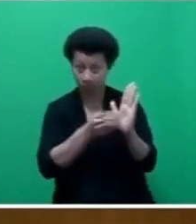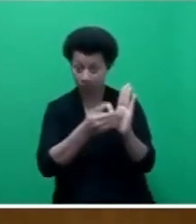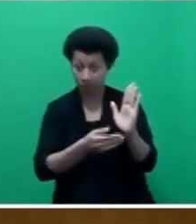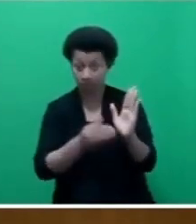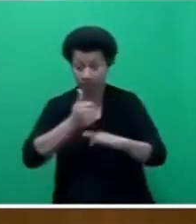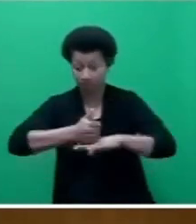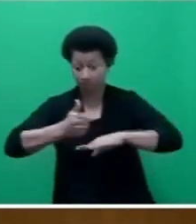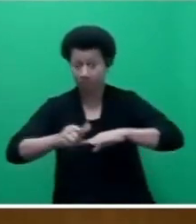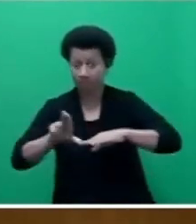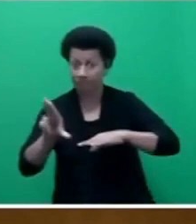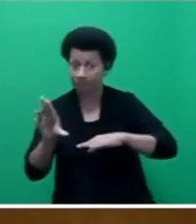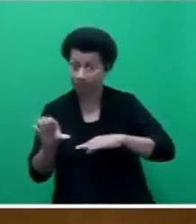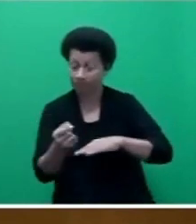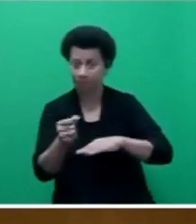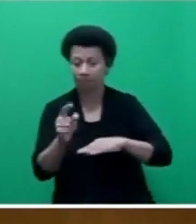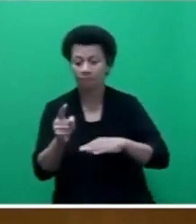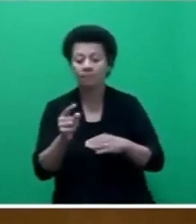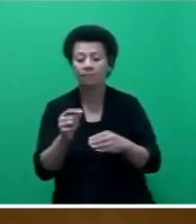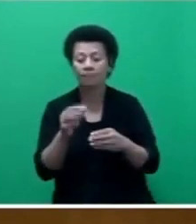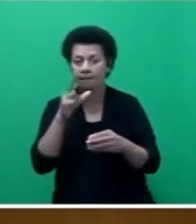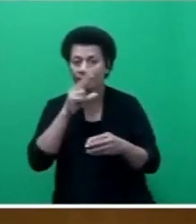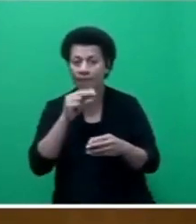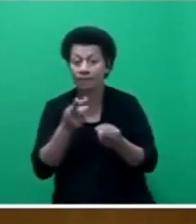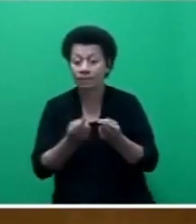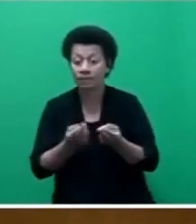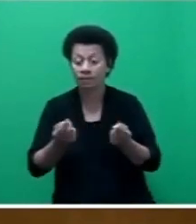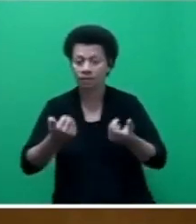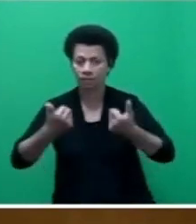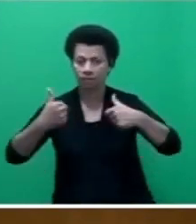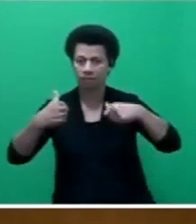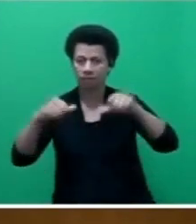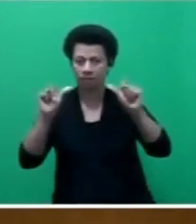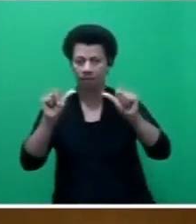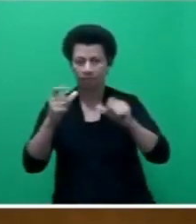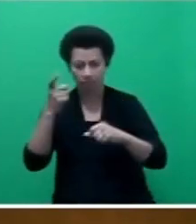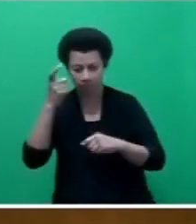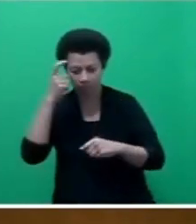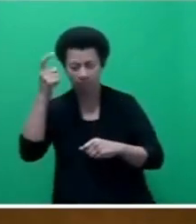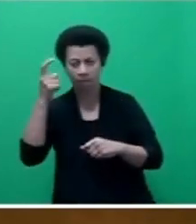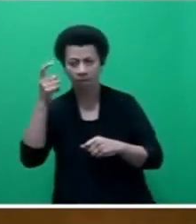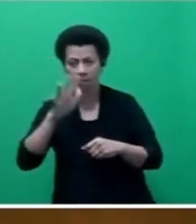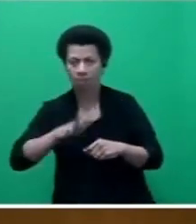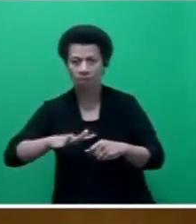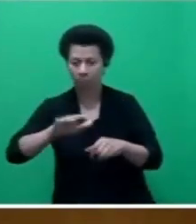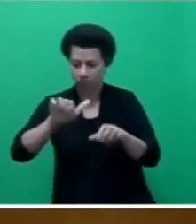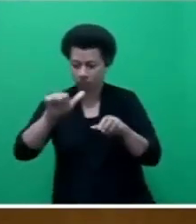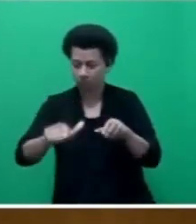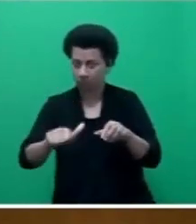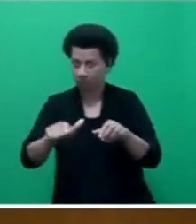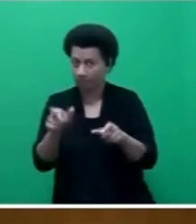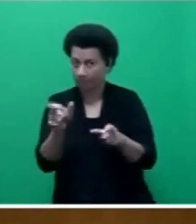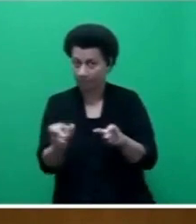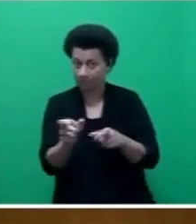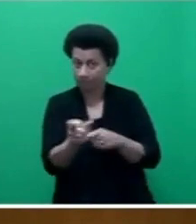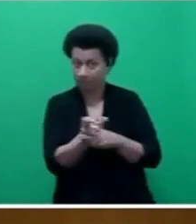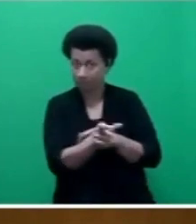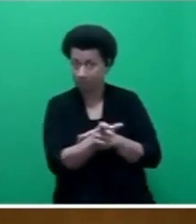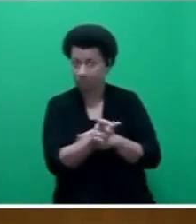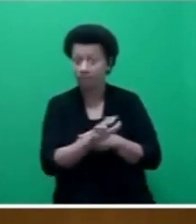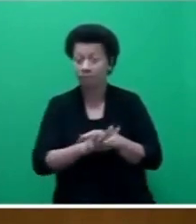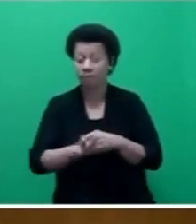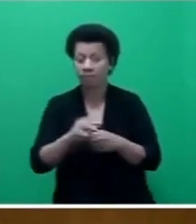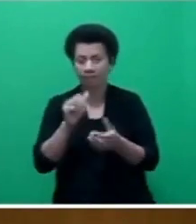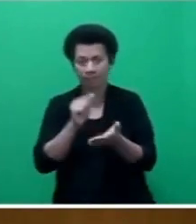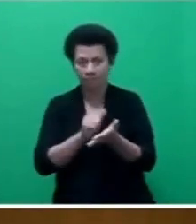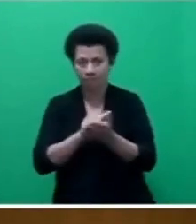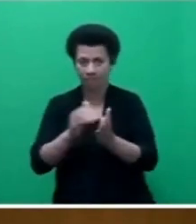its available resource to achieve the progressive realization of the right of every person to access an adequate housing